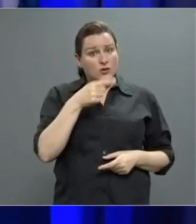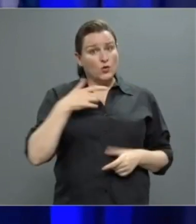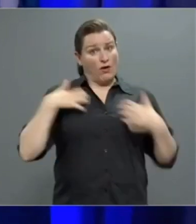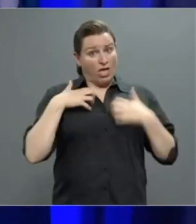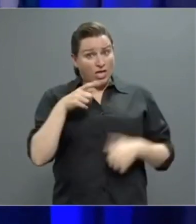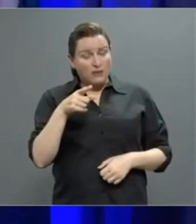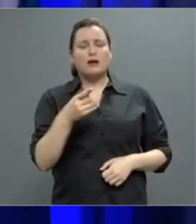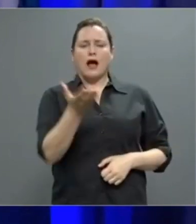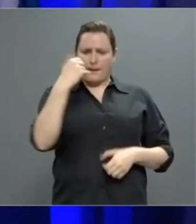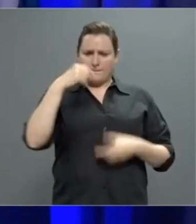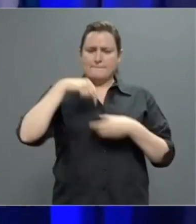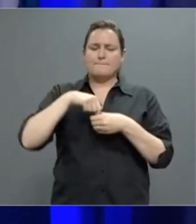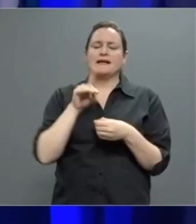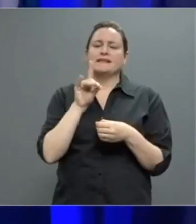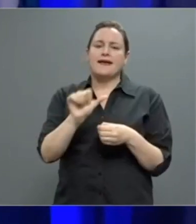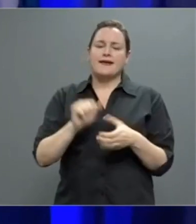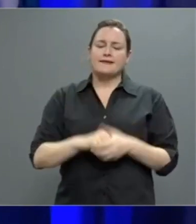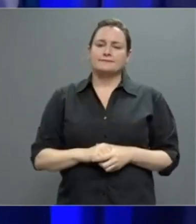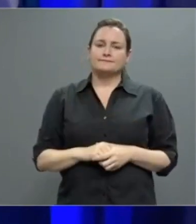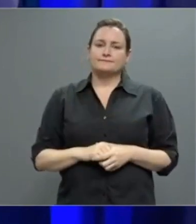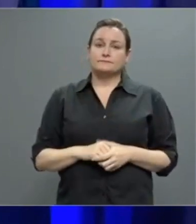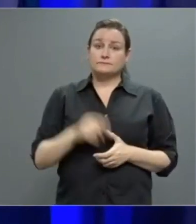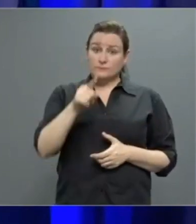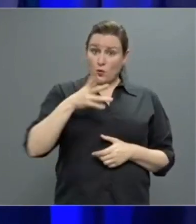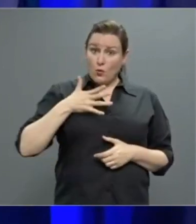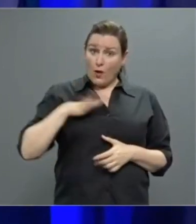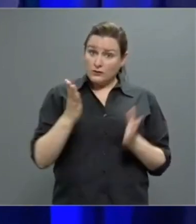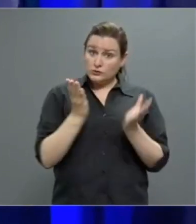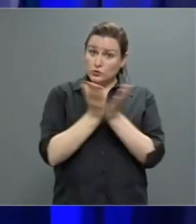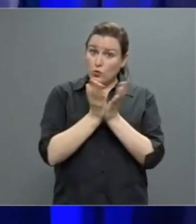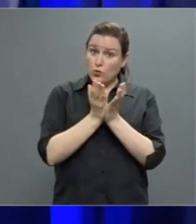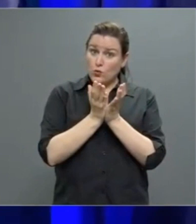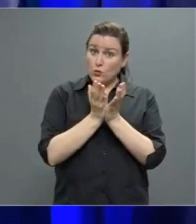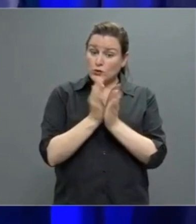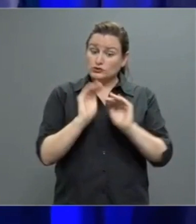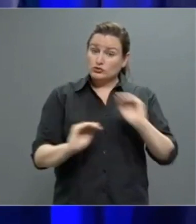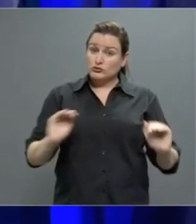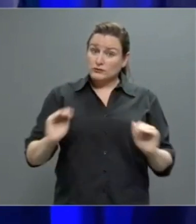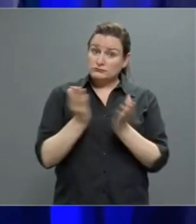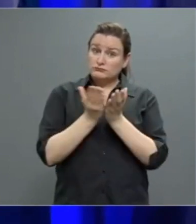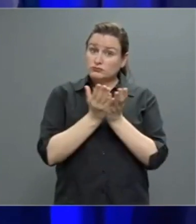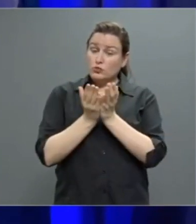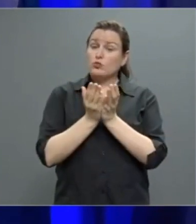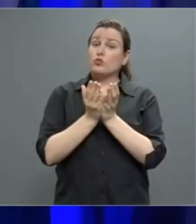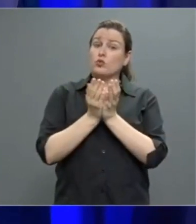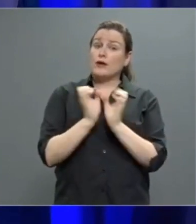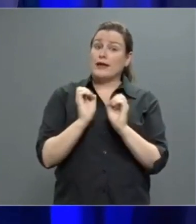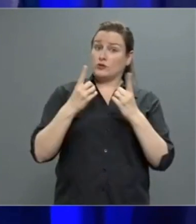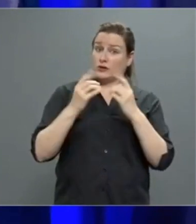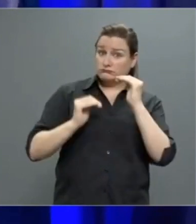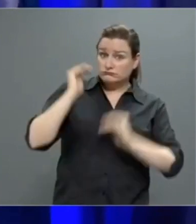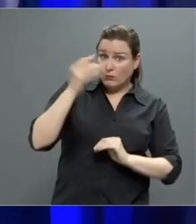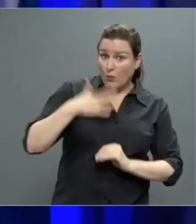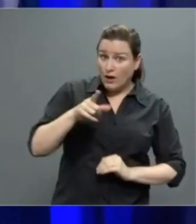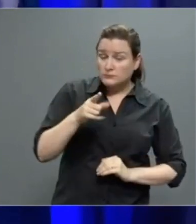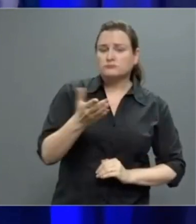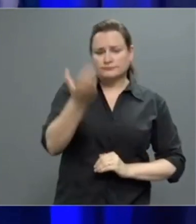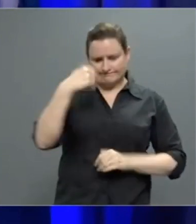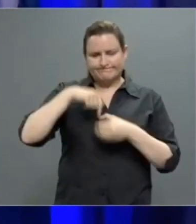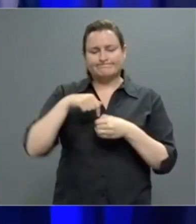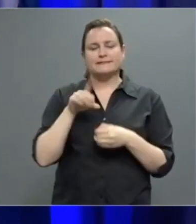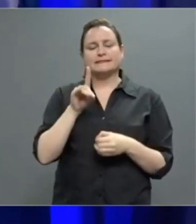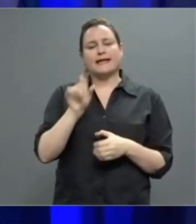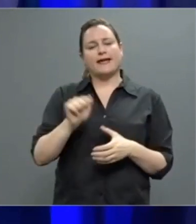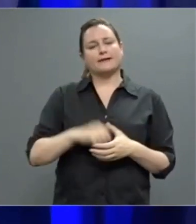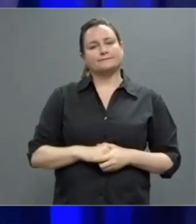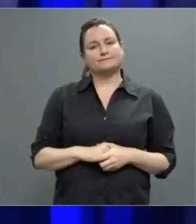And if you want your children to receive a quality education, you have a home in our DA. And if